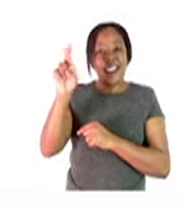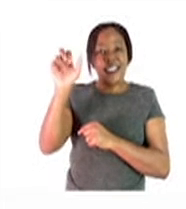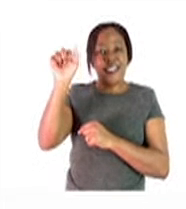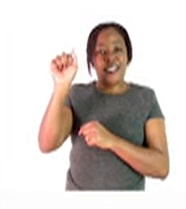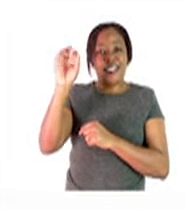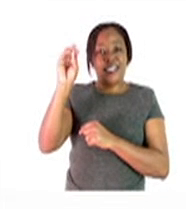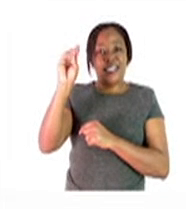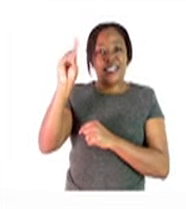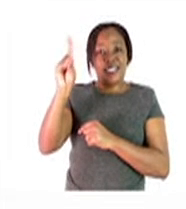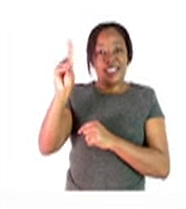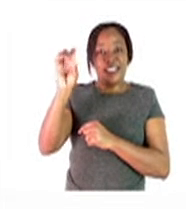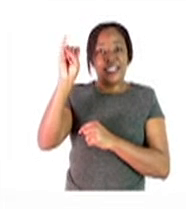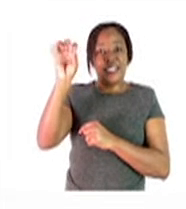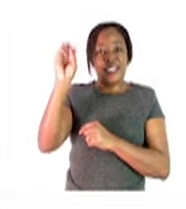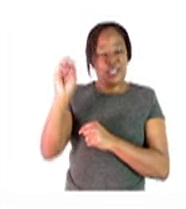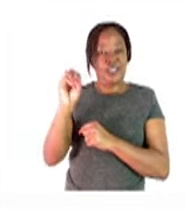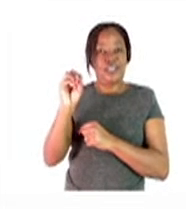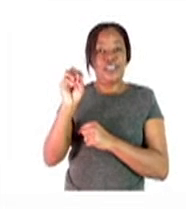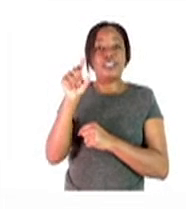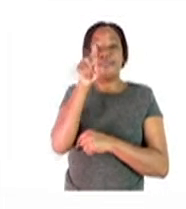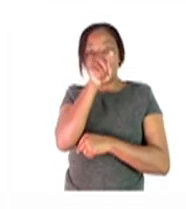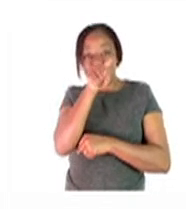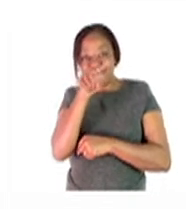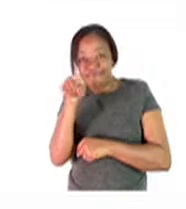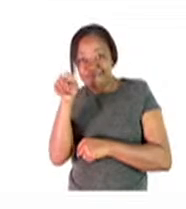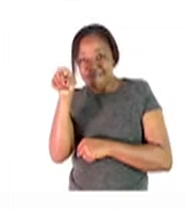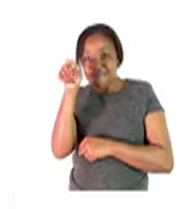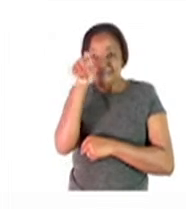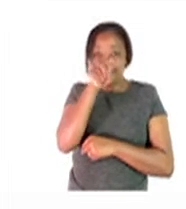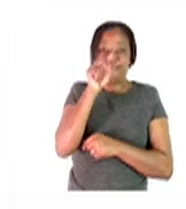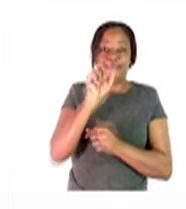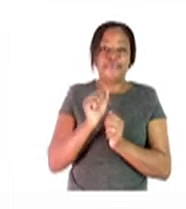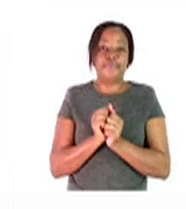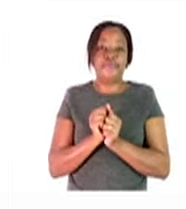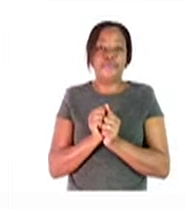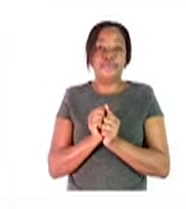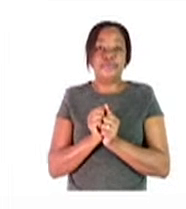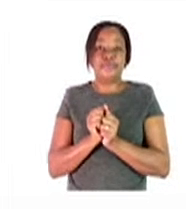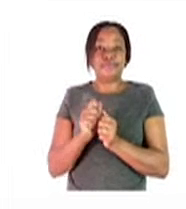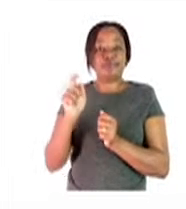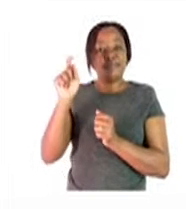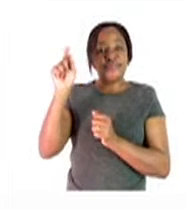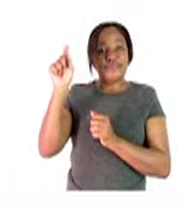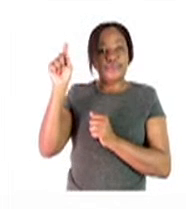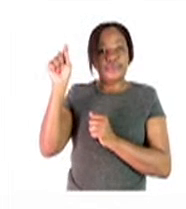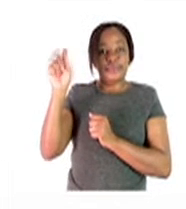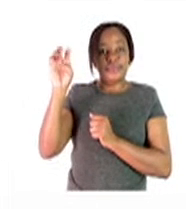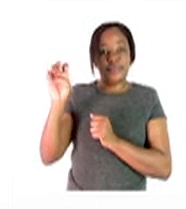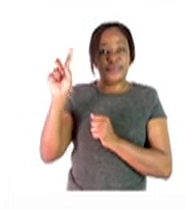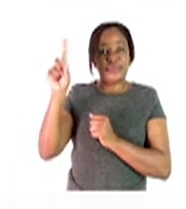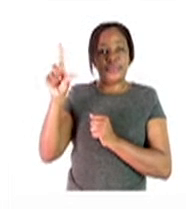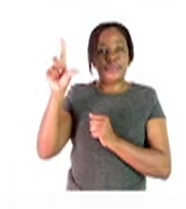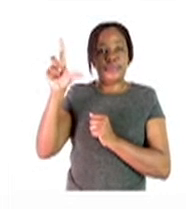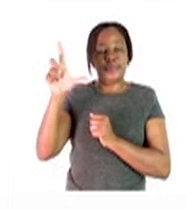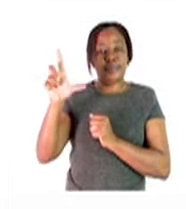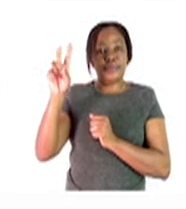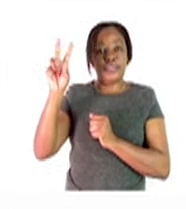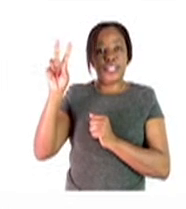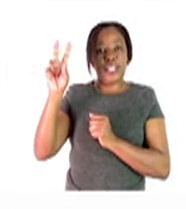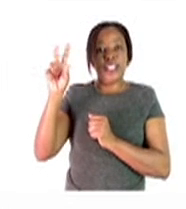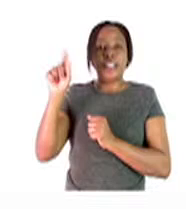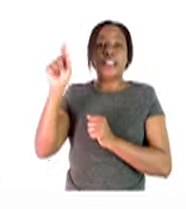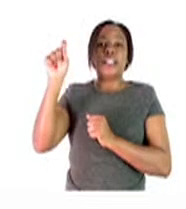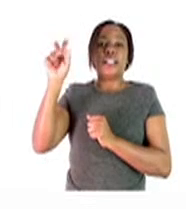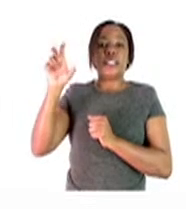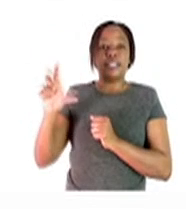radio already. Just circle it and find for me also a telephone, a computer,